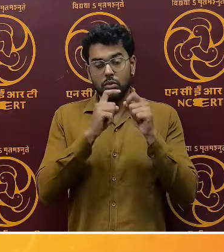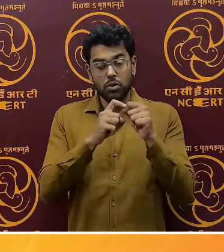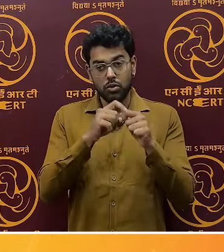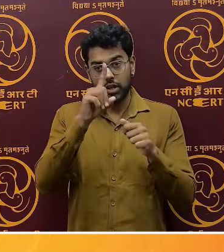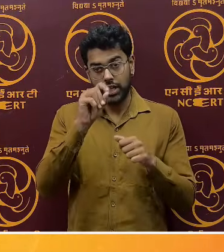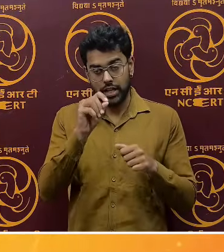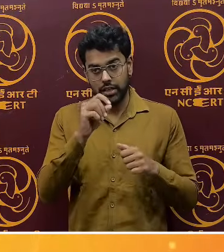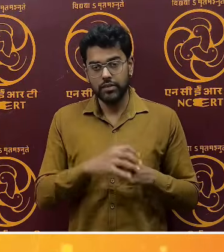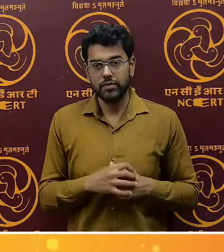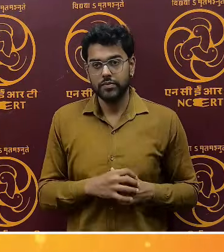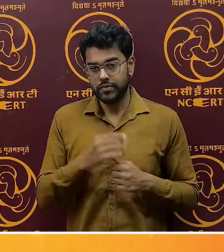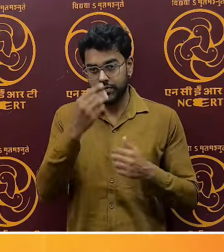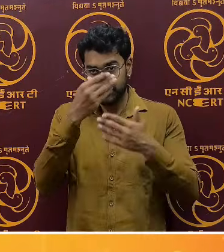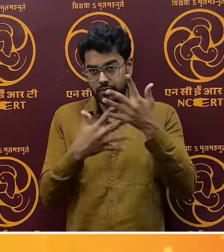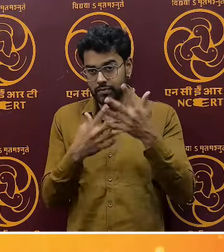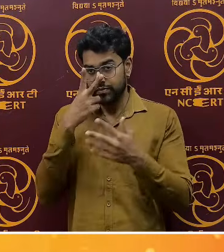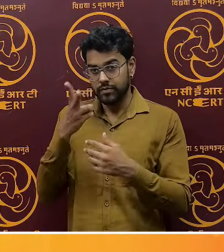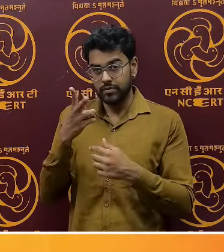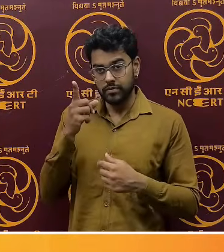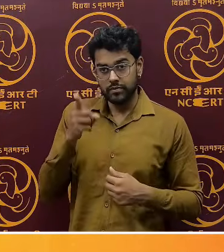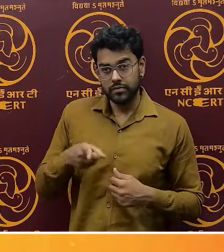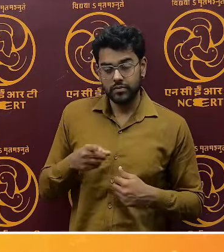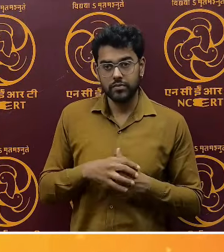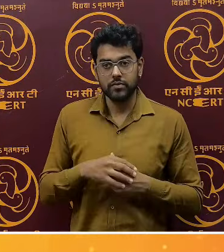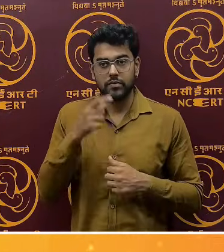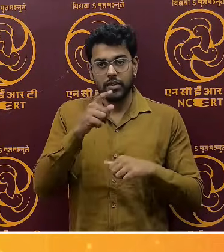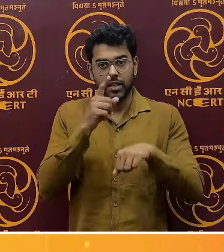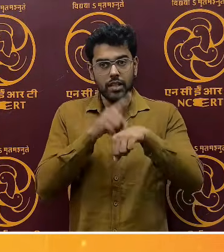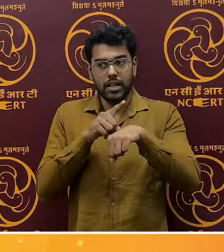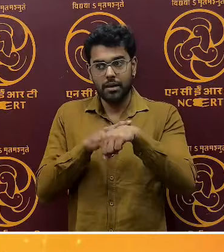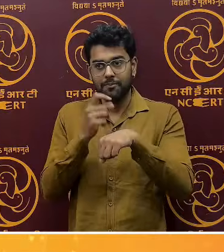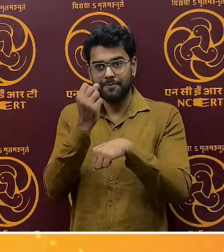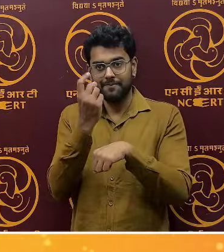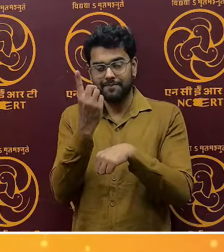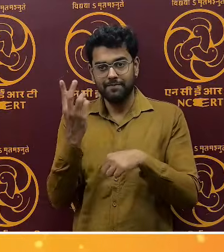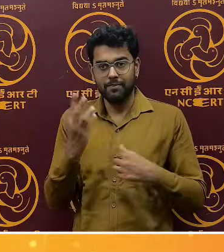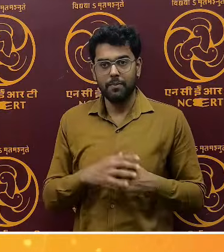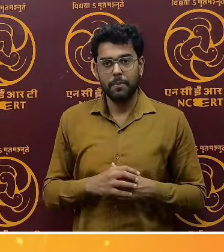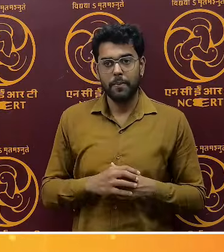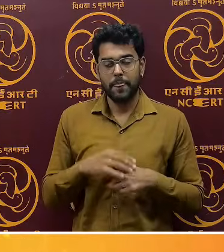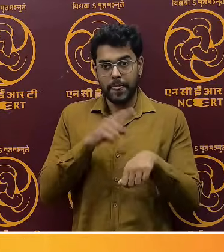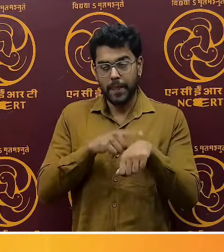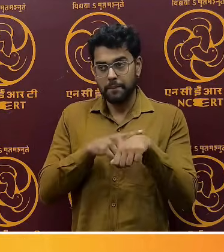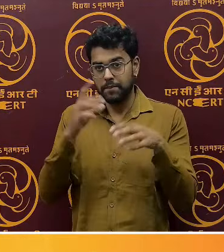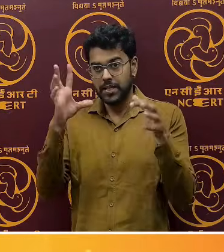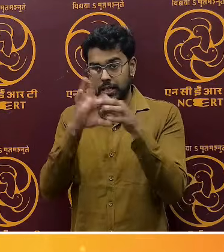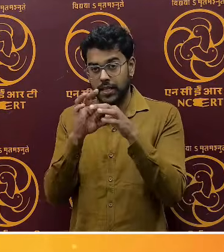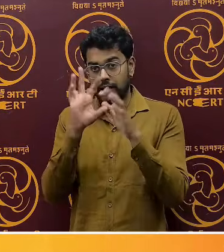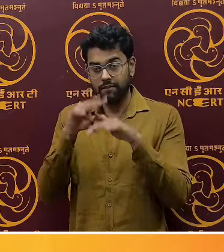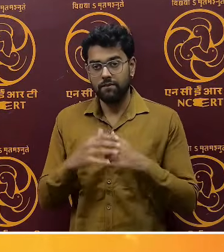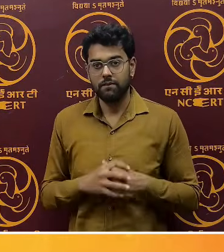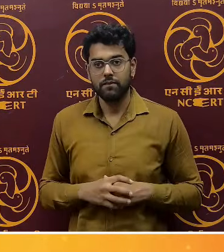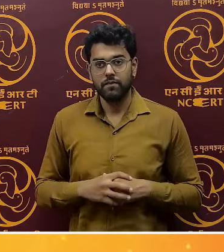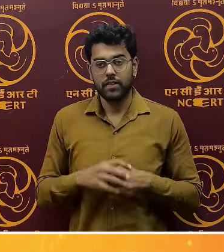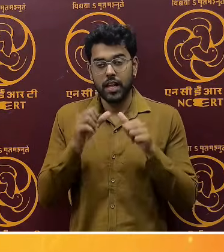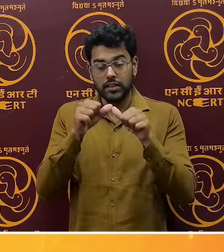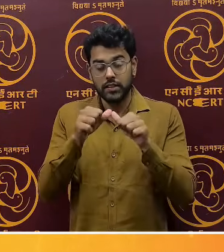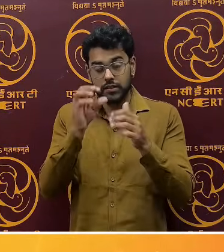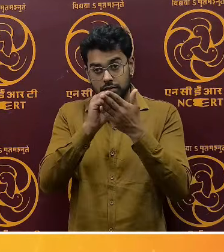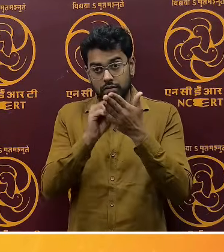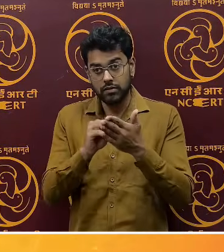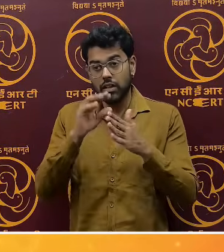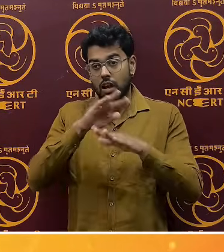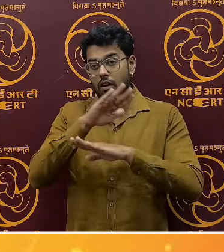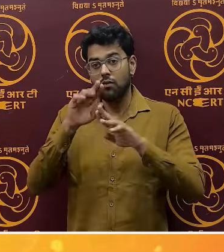see here, and there is a timer, it is checking the time in which how much time you